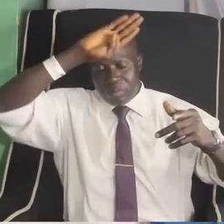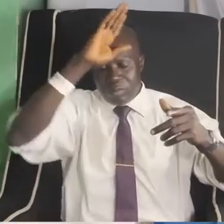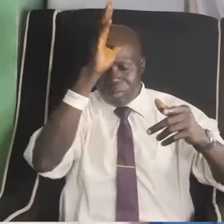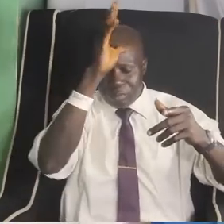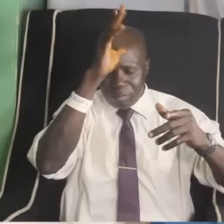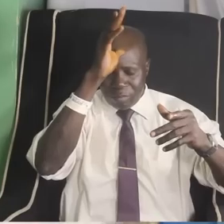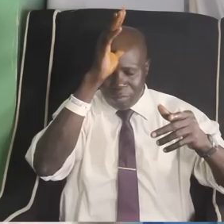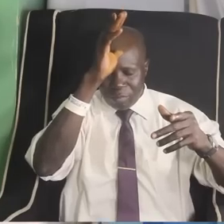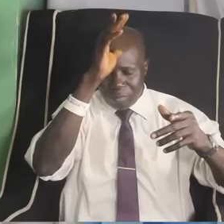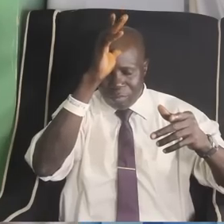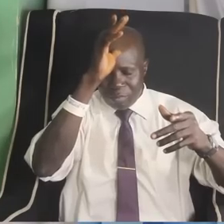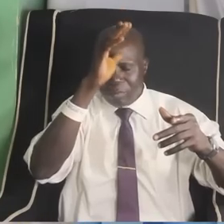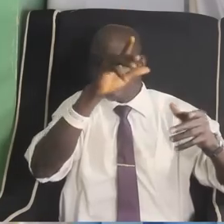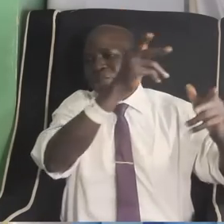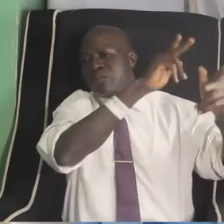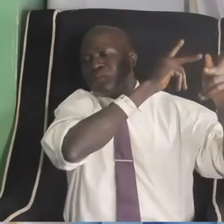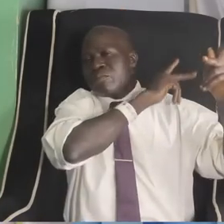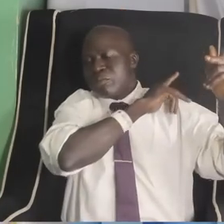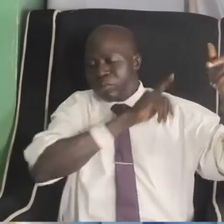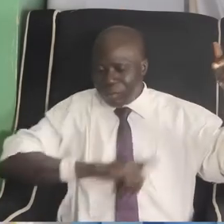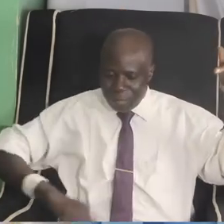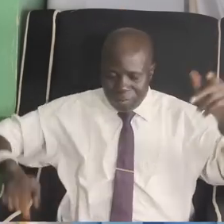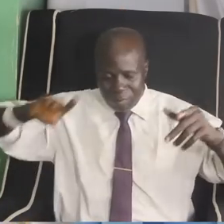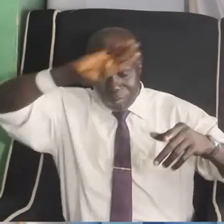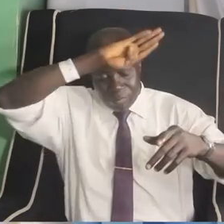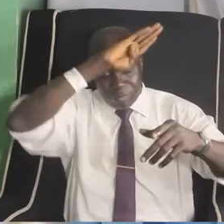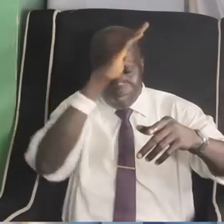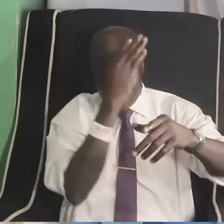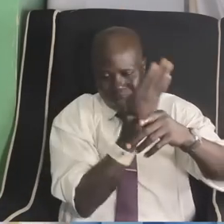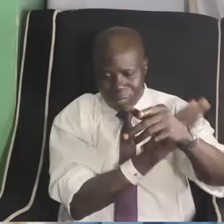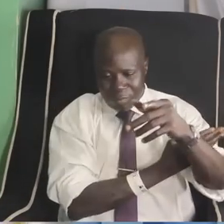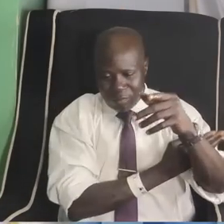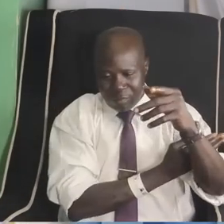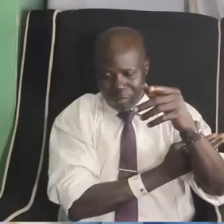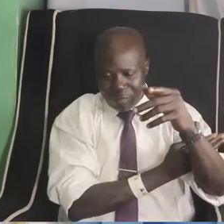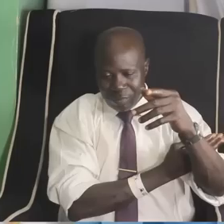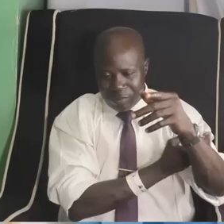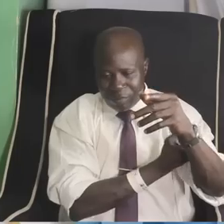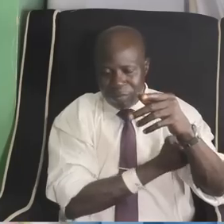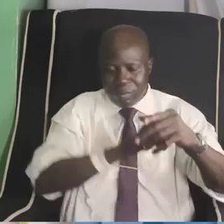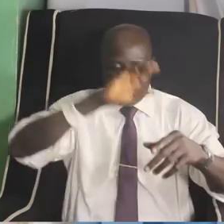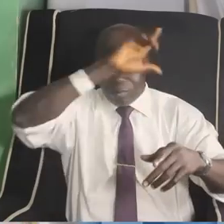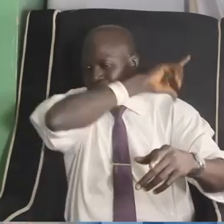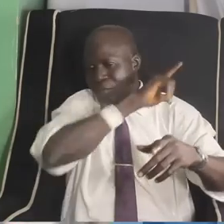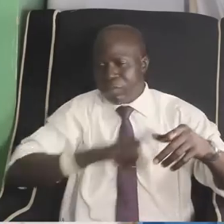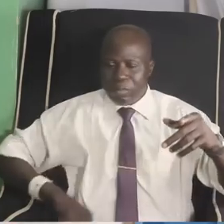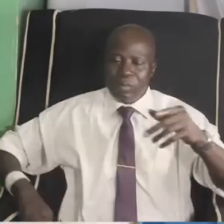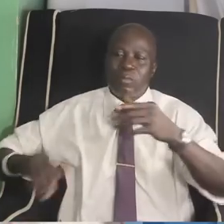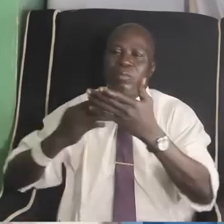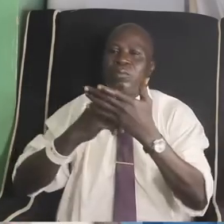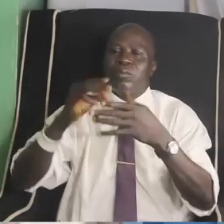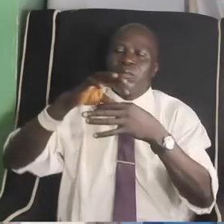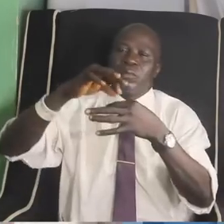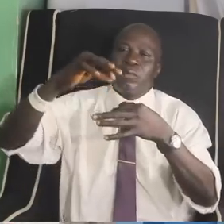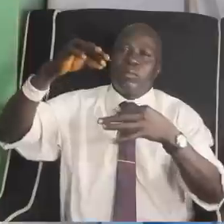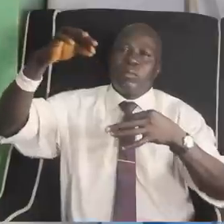olaru baba ma ya la ba te ni ba olaru o mere be ni ya la ba ru ba olaru